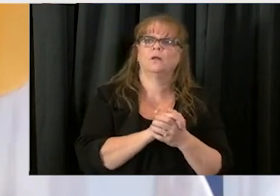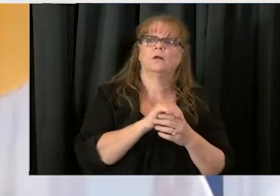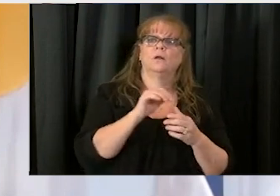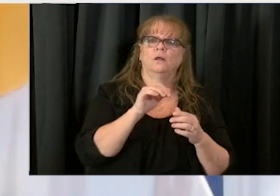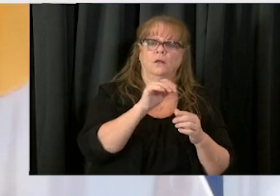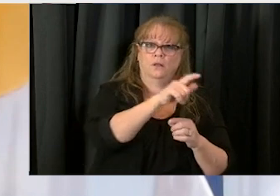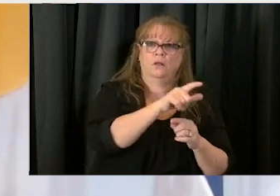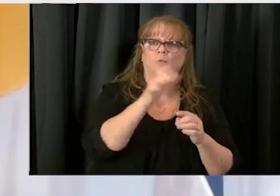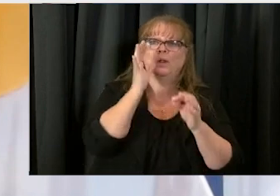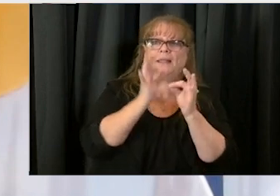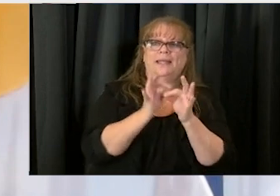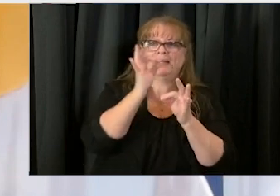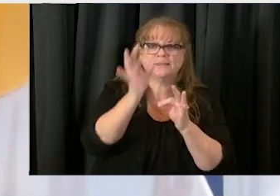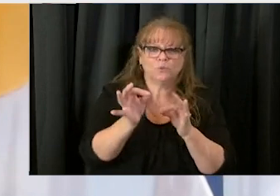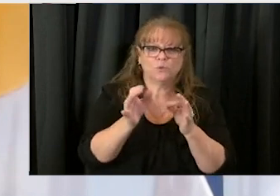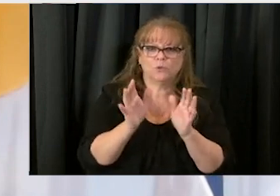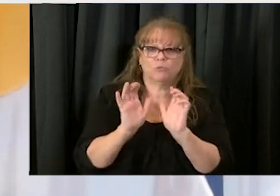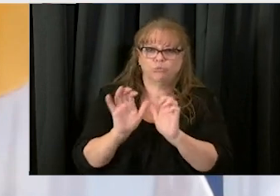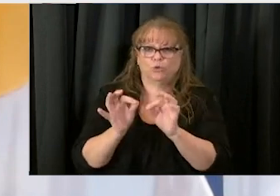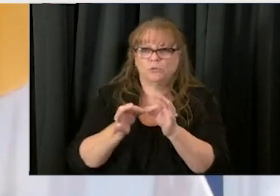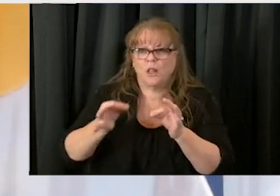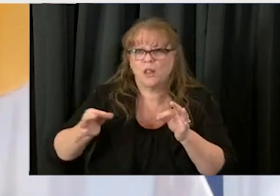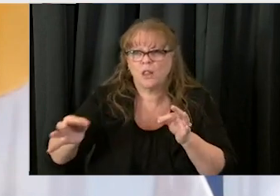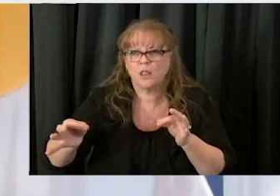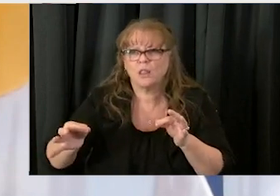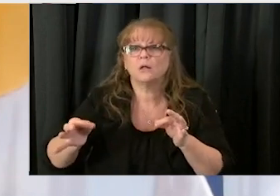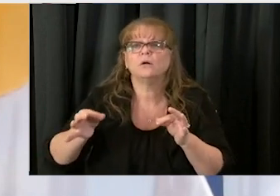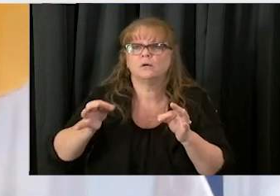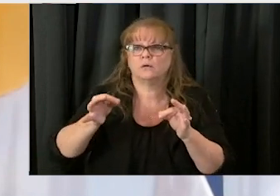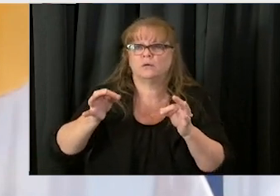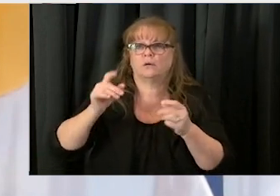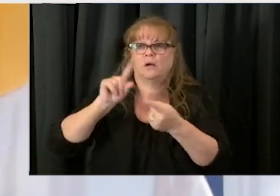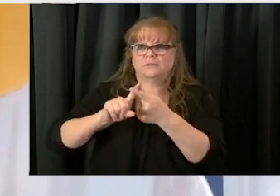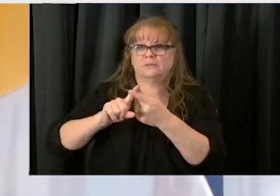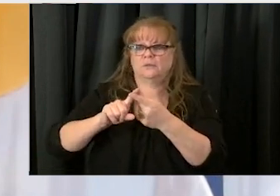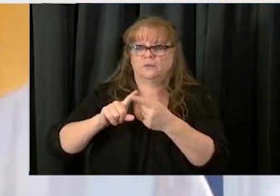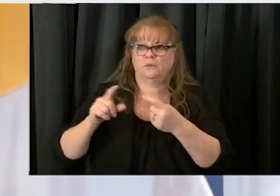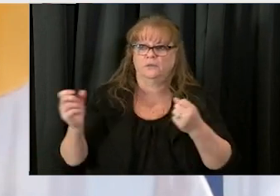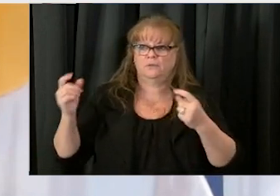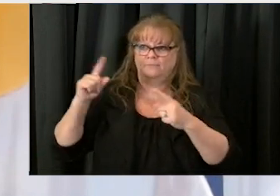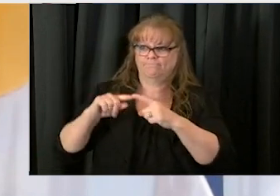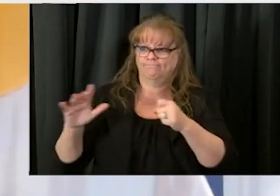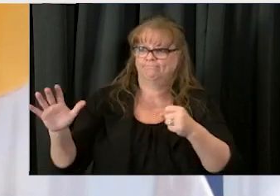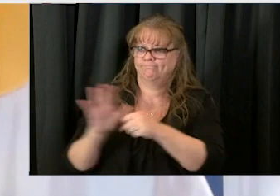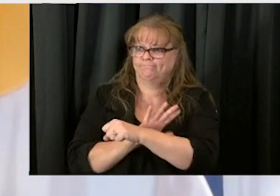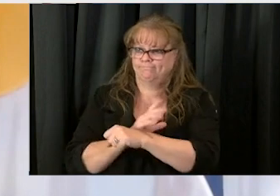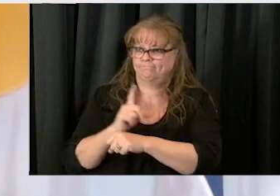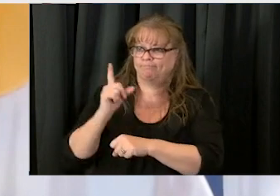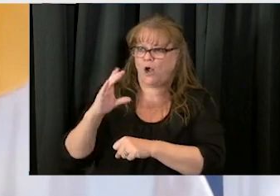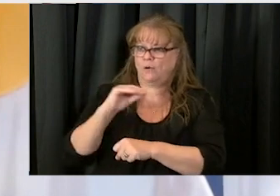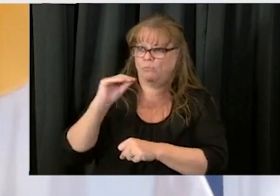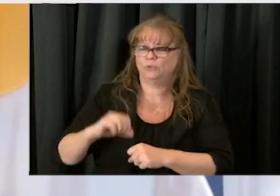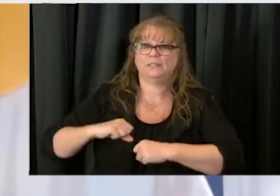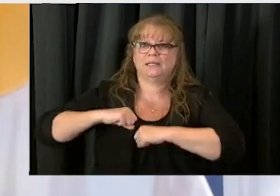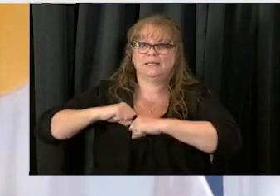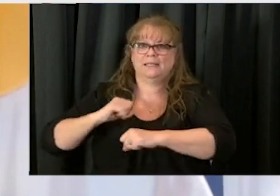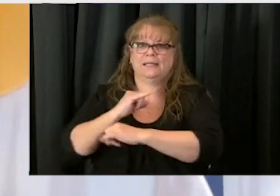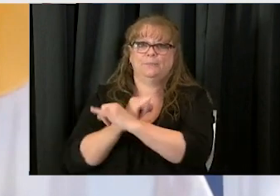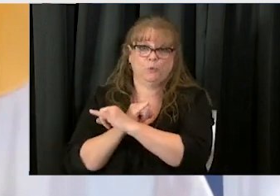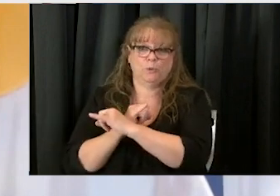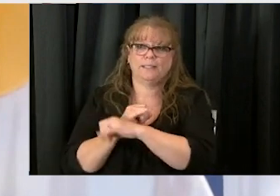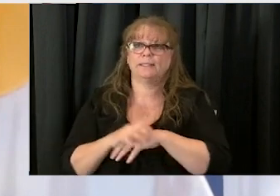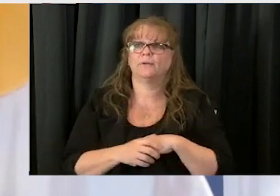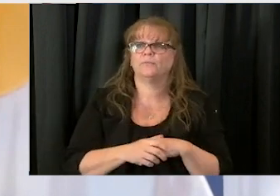are two potential upsides that could occur that would substantially increase supply and allow it to be brought to educators